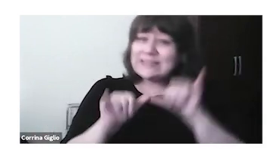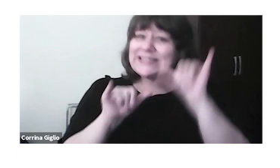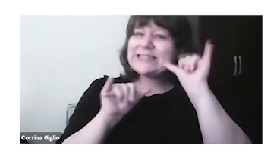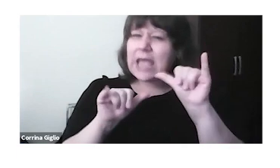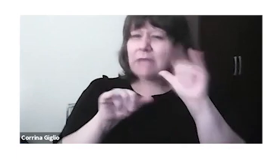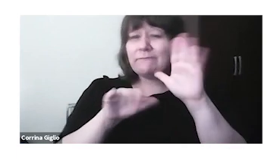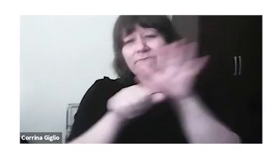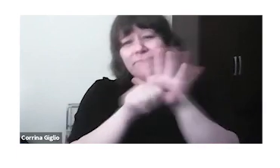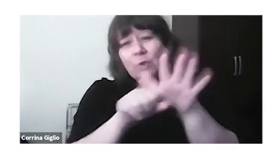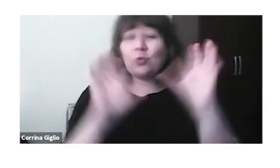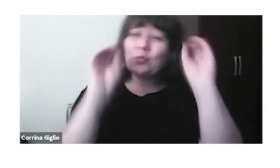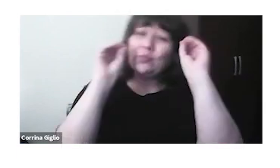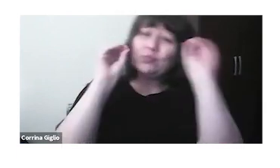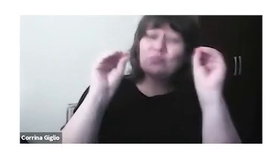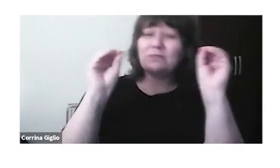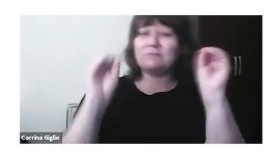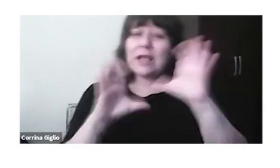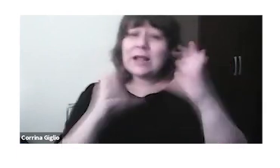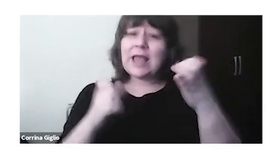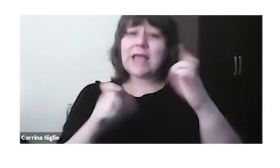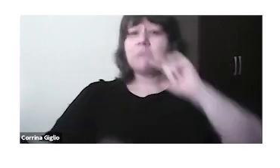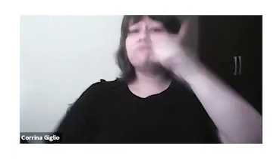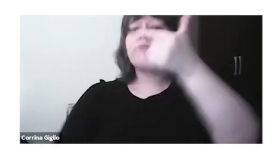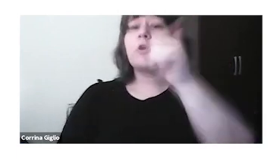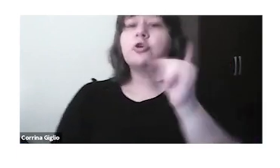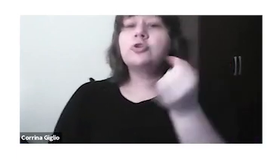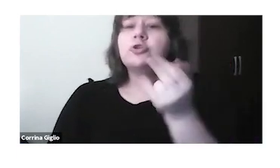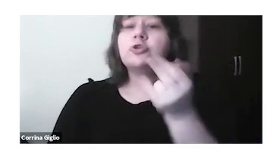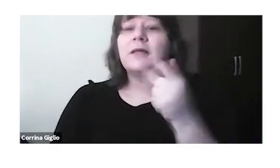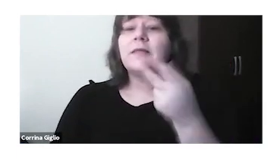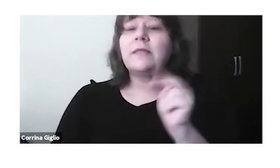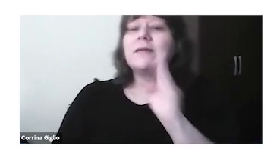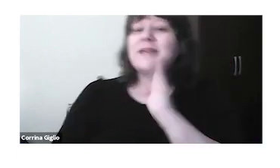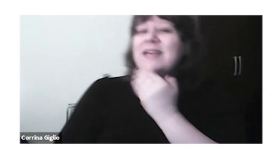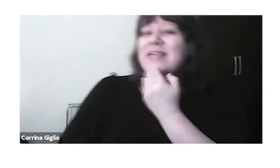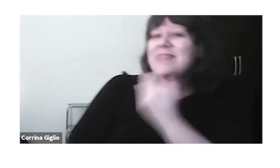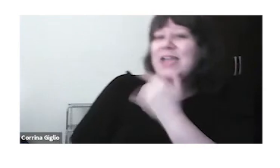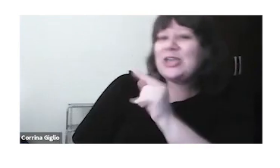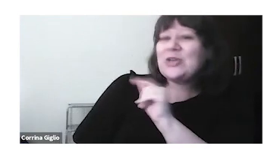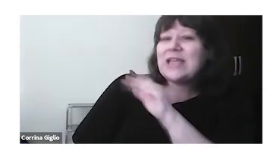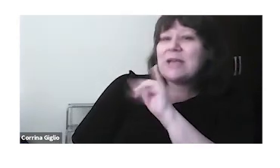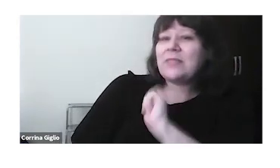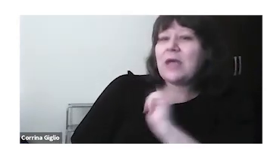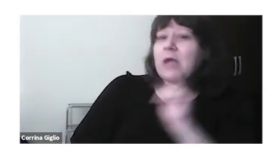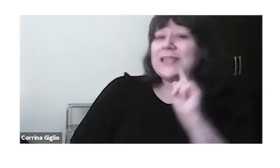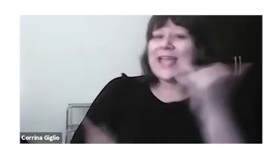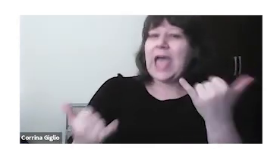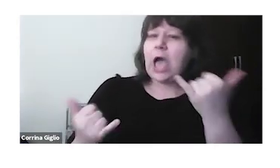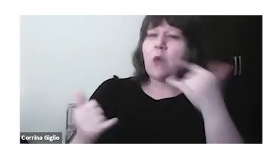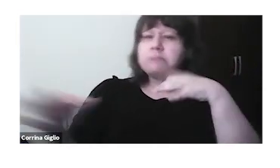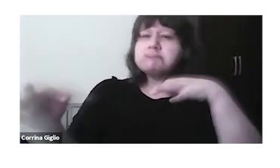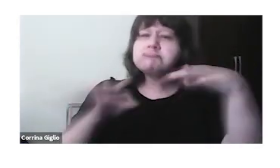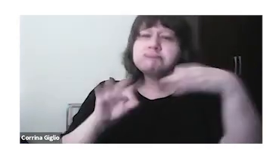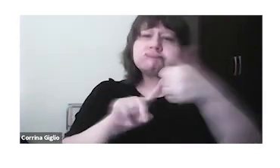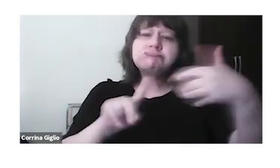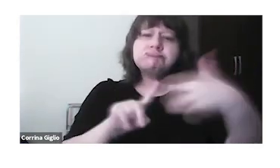learn something from today. And I'll pass it over to Jonathan. Great. Thank you, Tabitha. So what I'm going to do is just do an